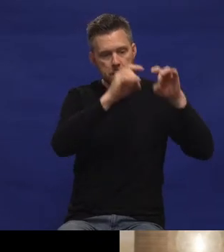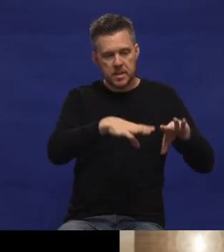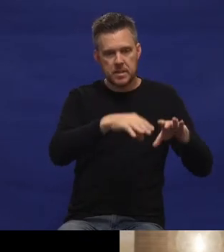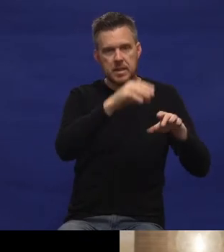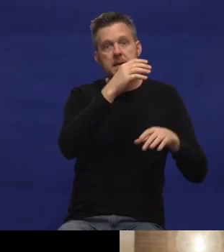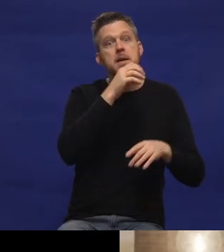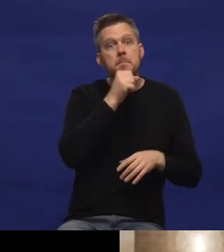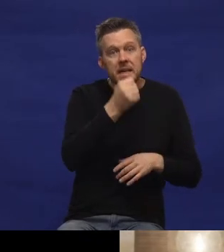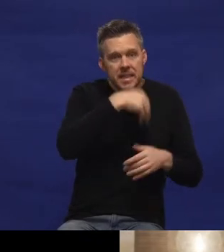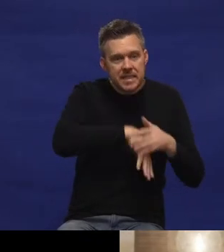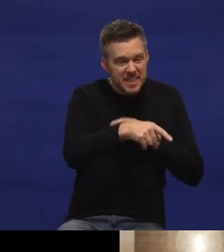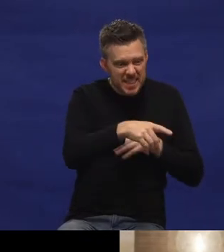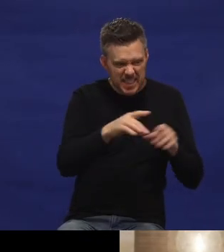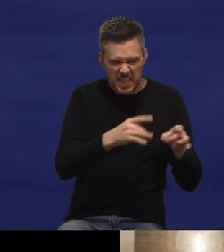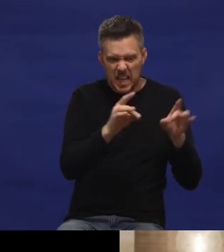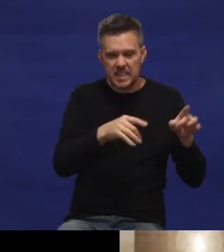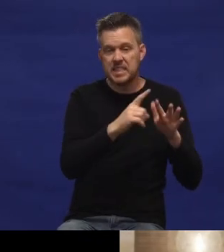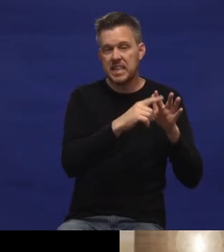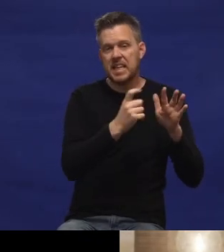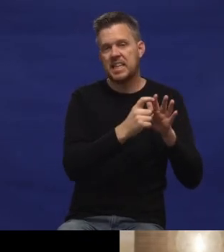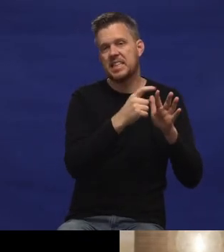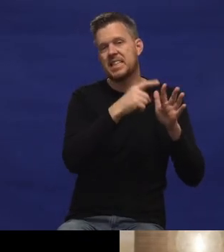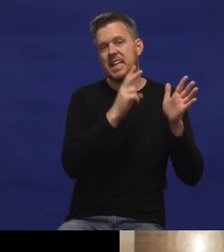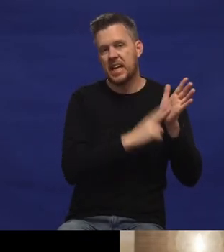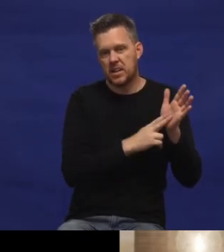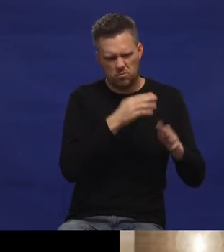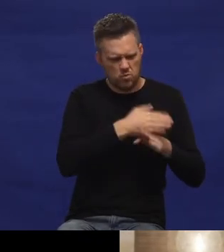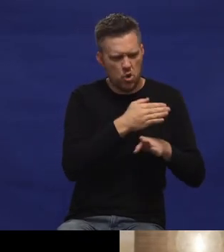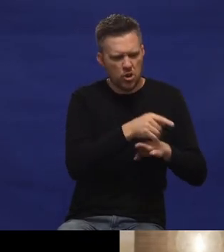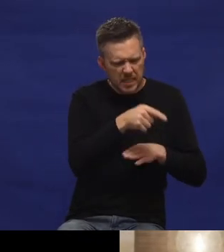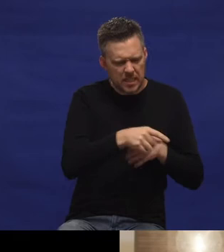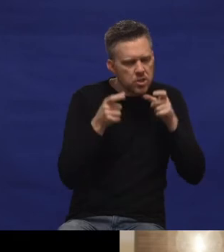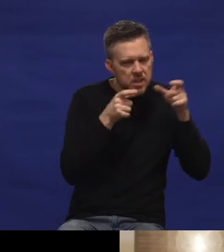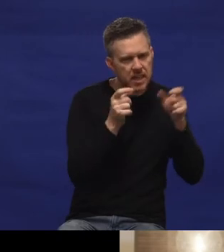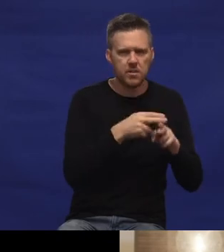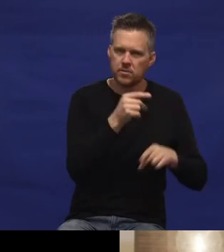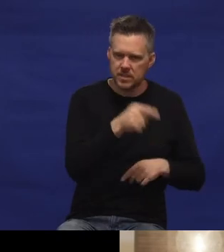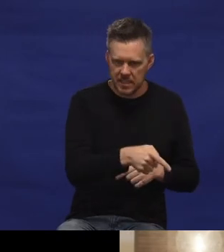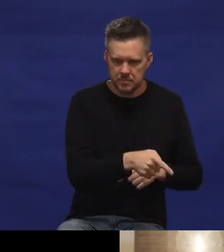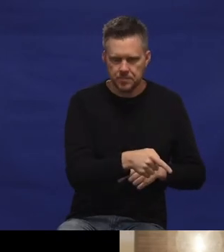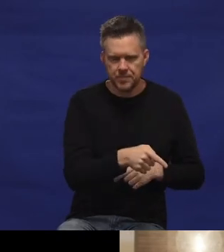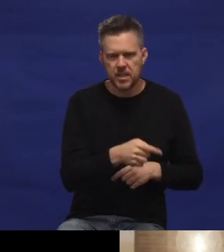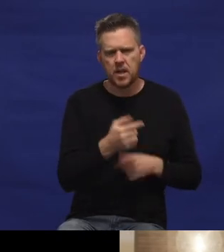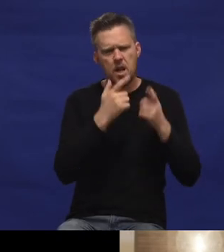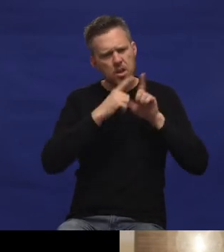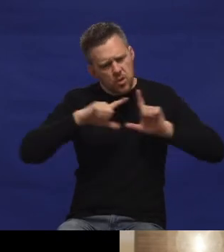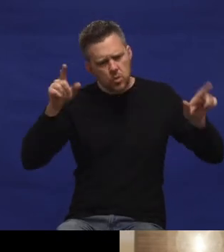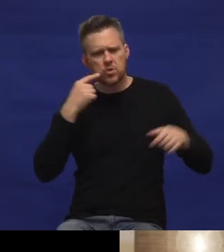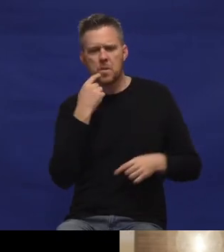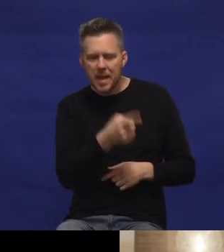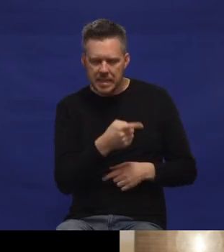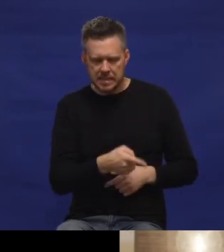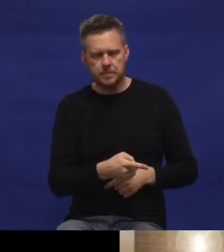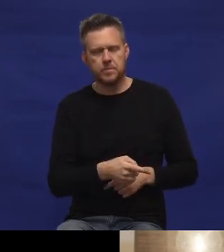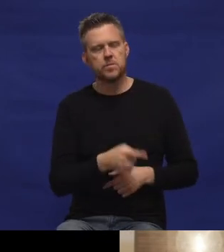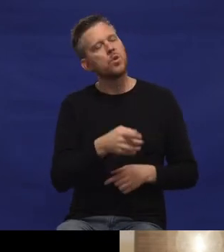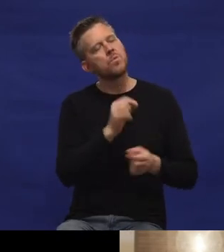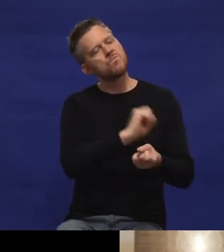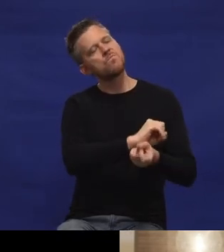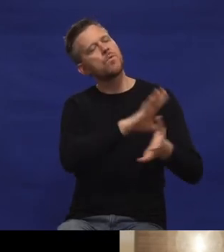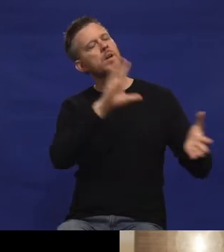man and put him in the Garden of Eden to work it and take care of it. And the Lord commanded the man, 'You